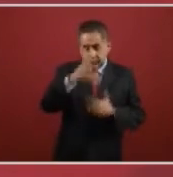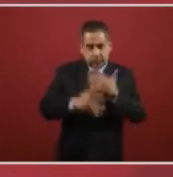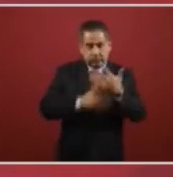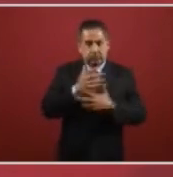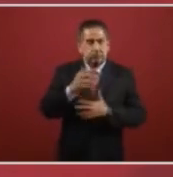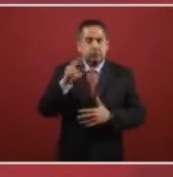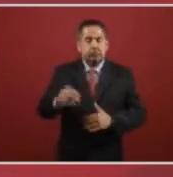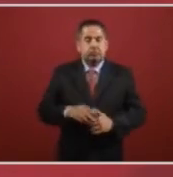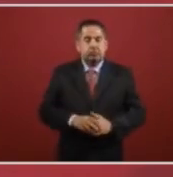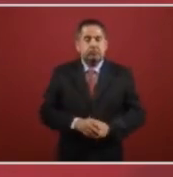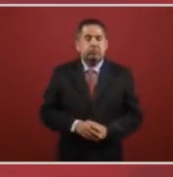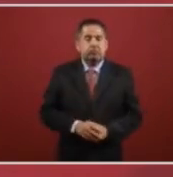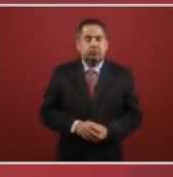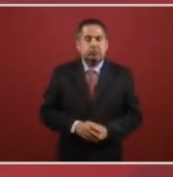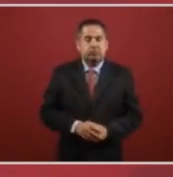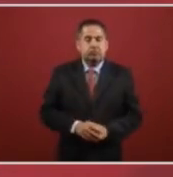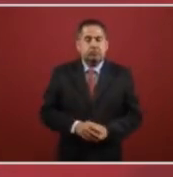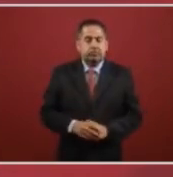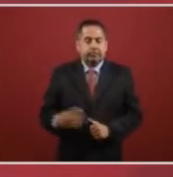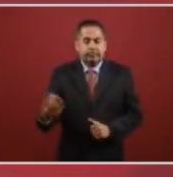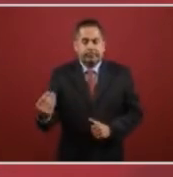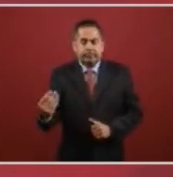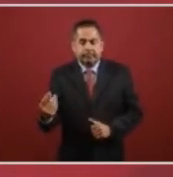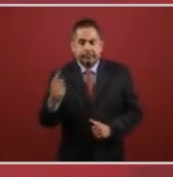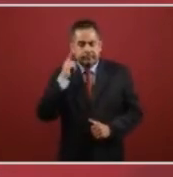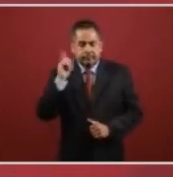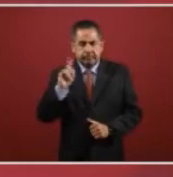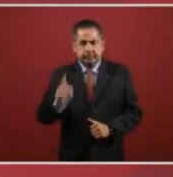No violence.